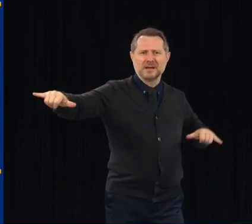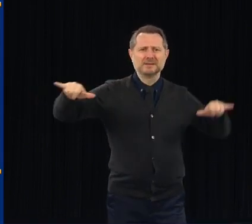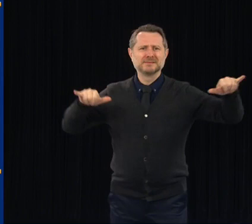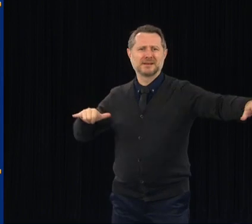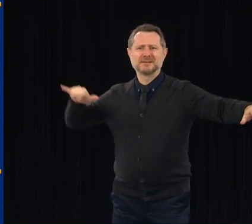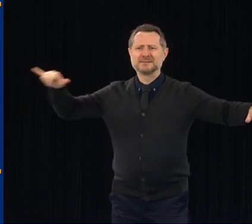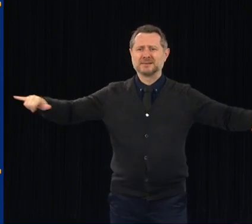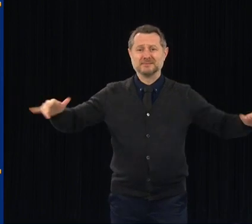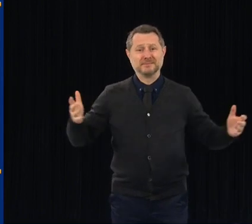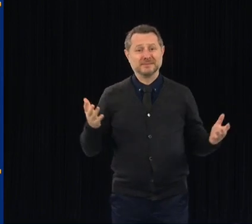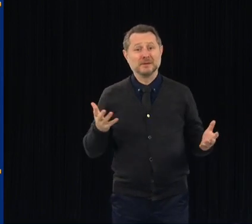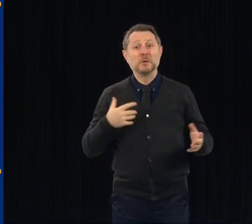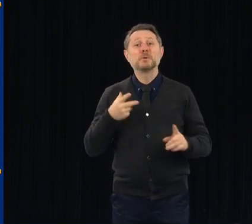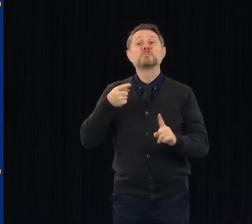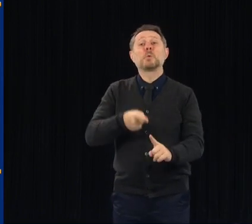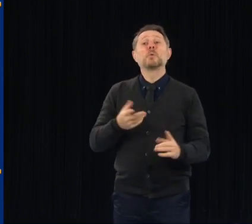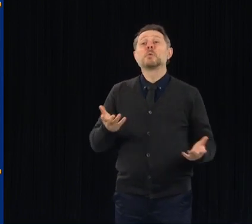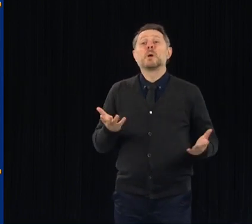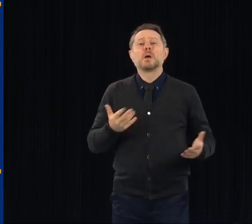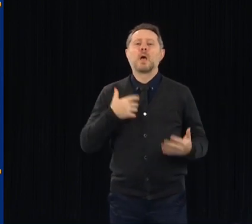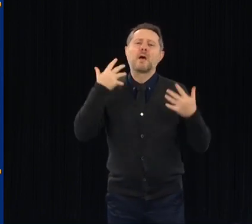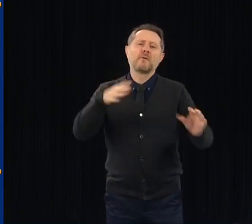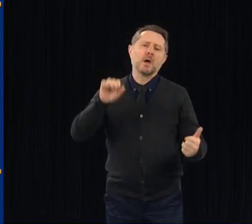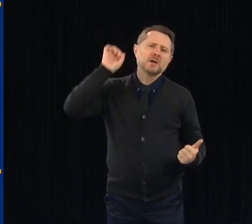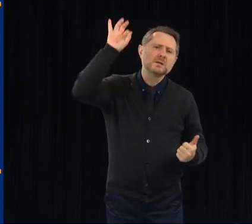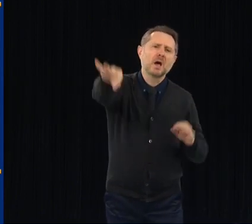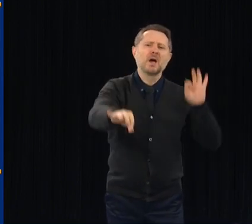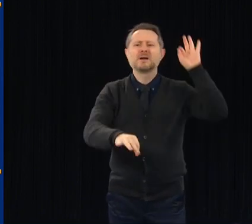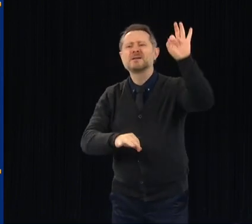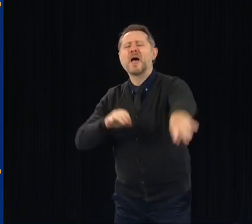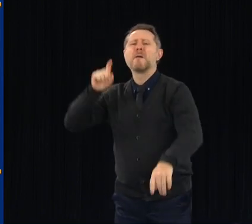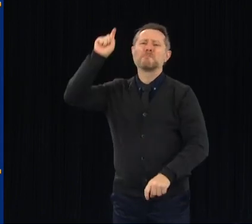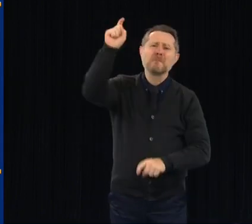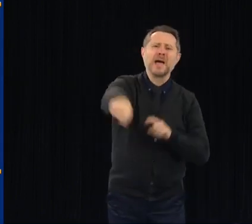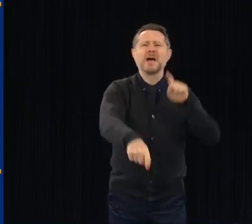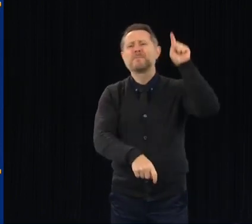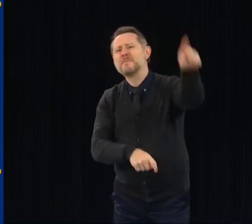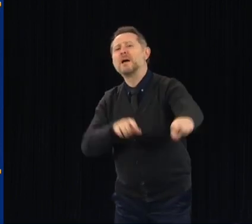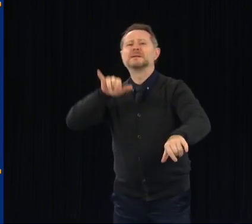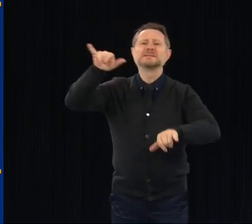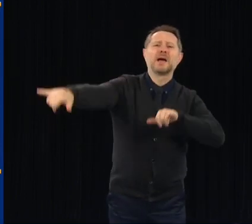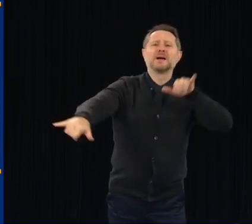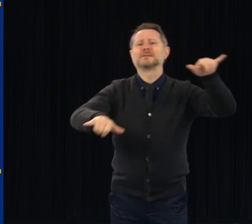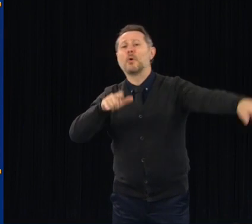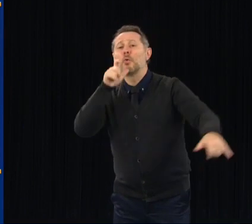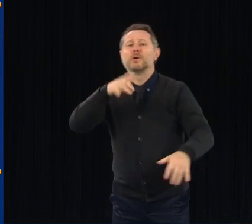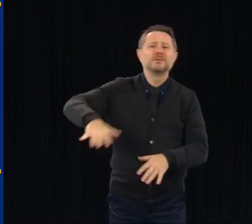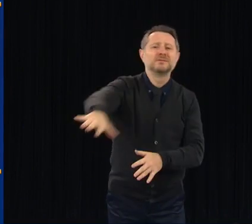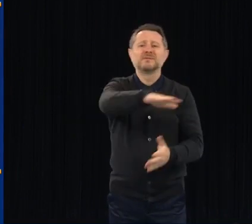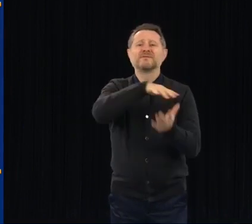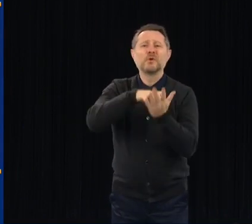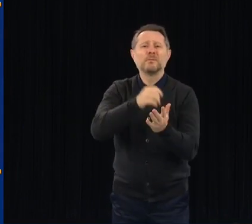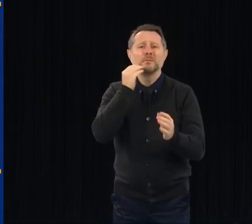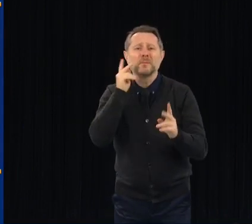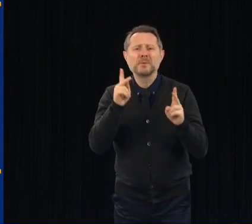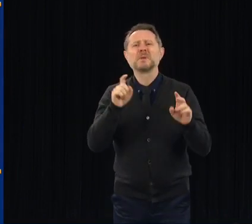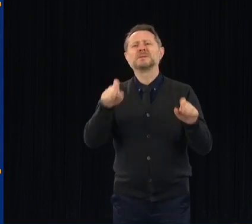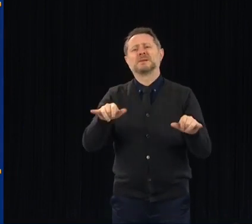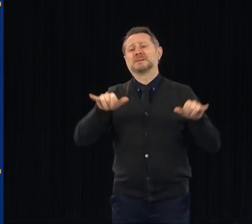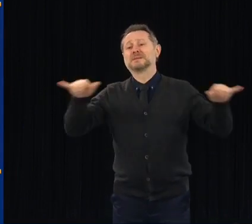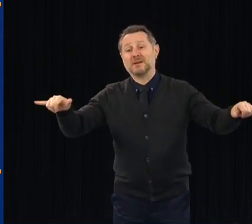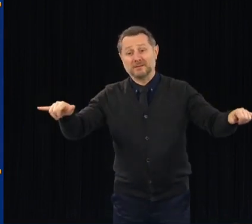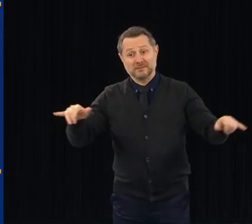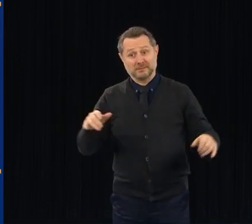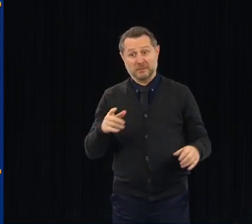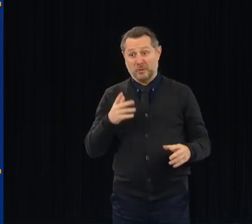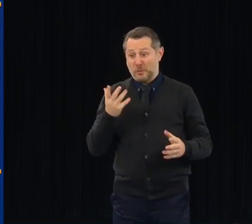Matilda's law, my mother. You have to isolate and protect those people. If a very vulnerable person gets infected with